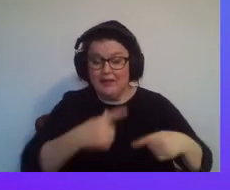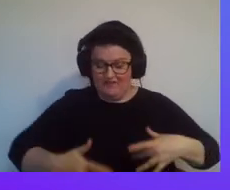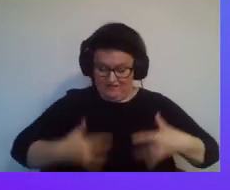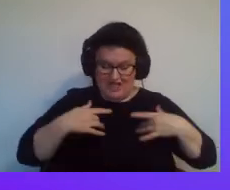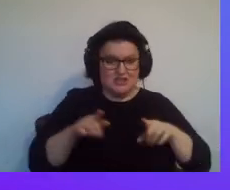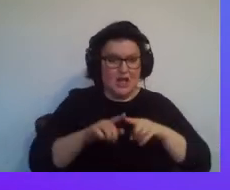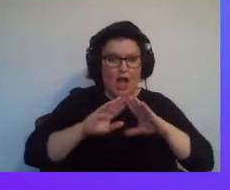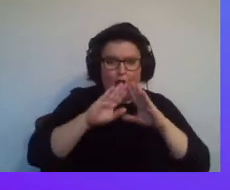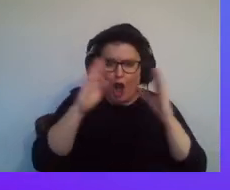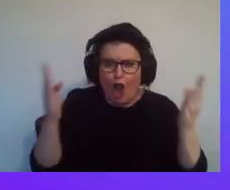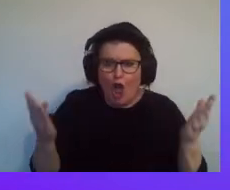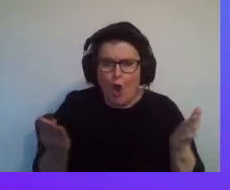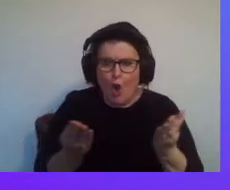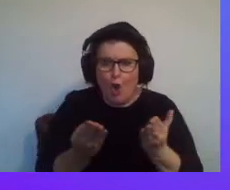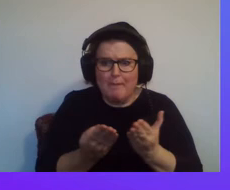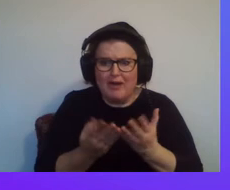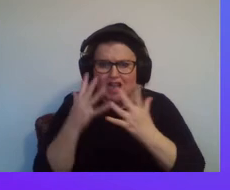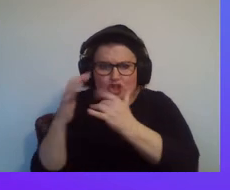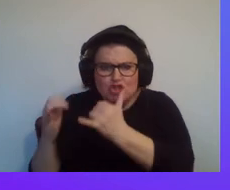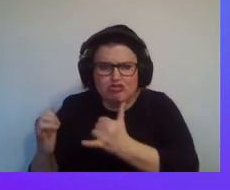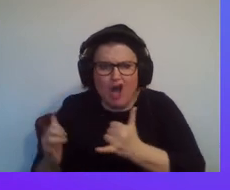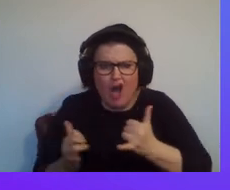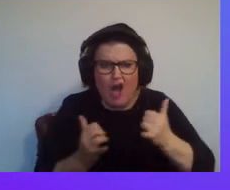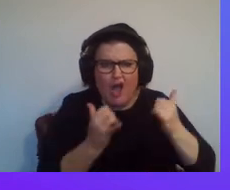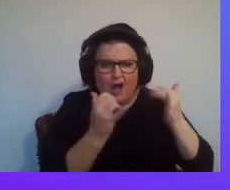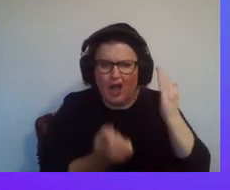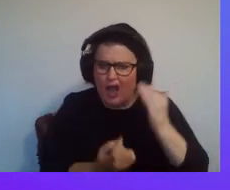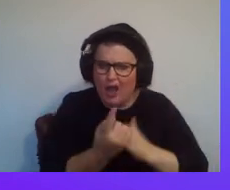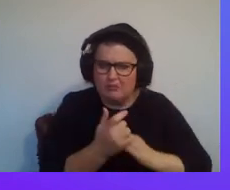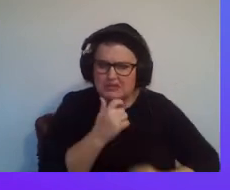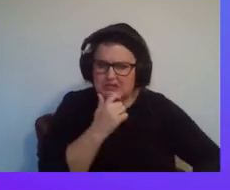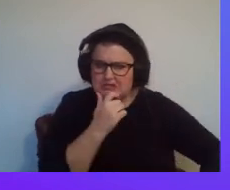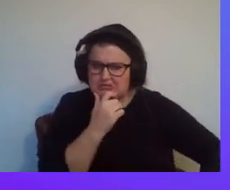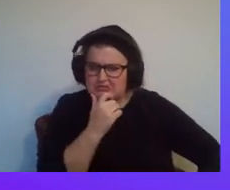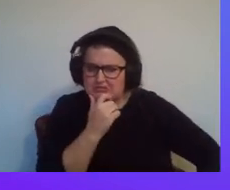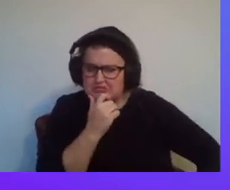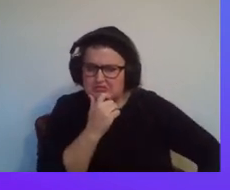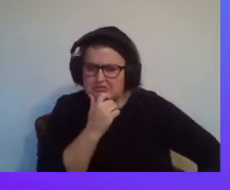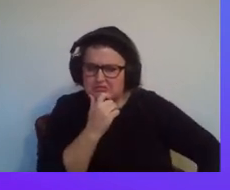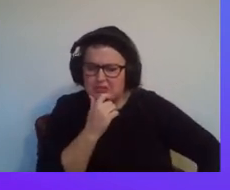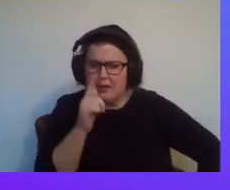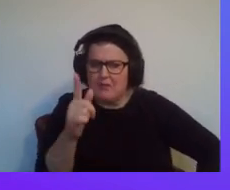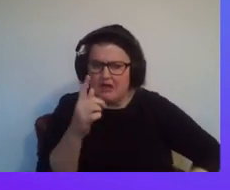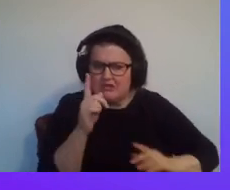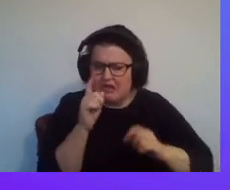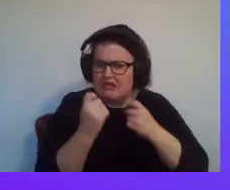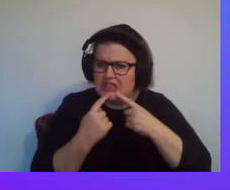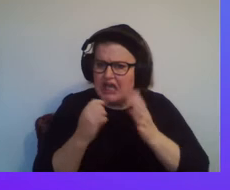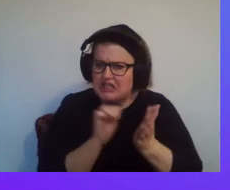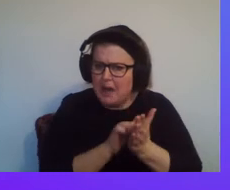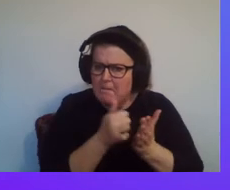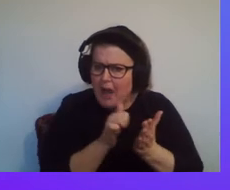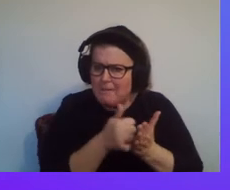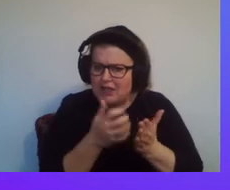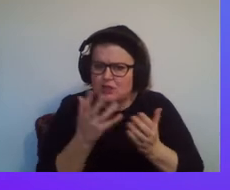that it's been sanctioned. It said it's been safe. But when will the data be published? Does anybody on this call know?